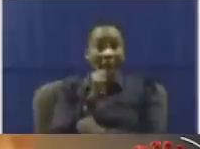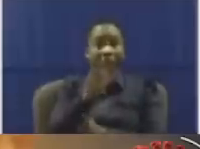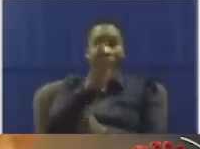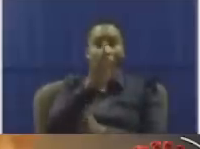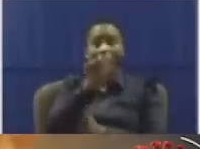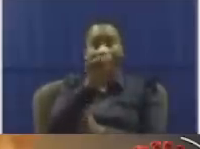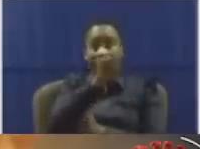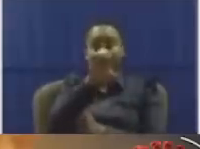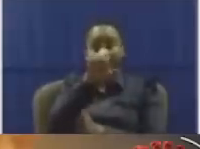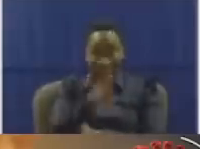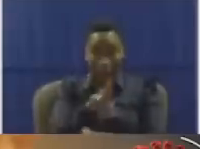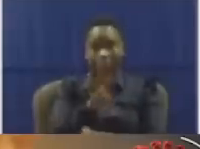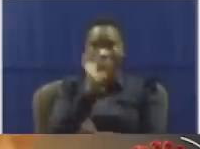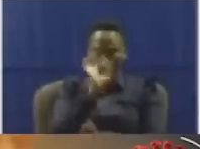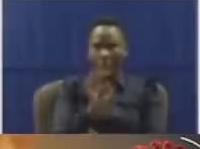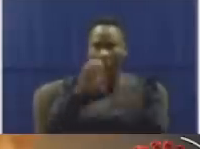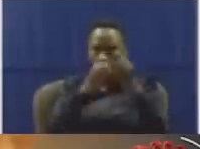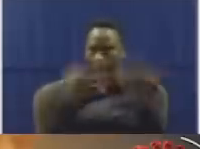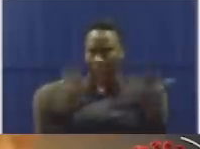be appointed as head of correctional services.